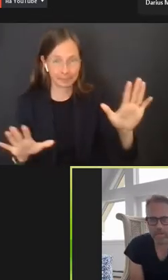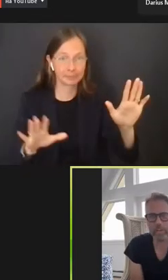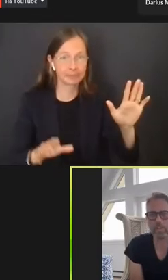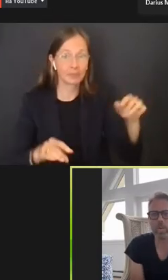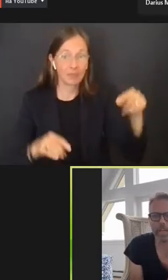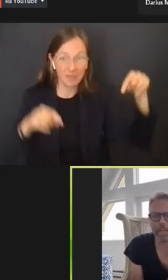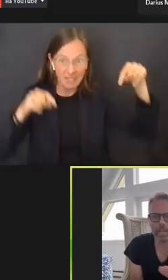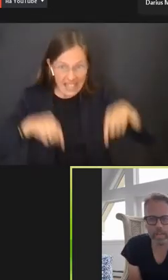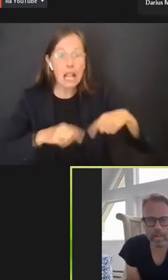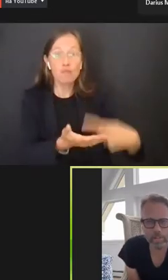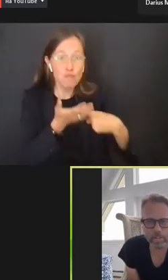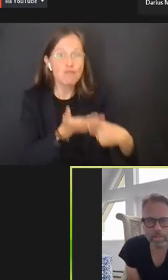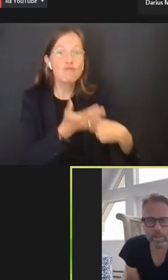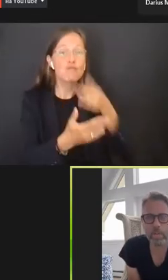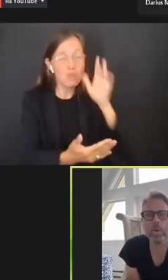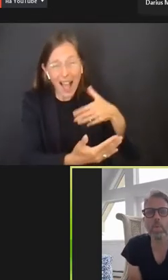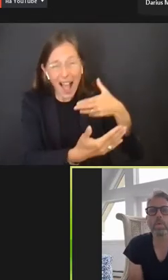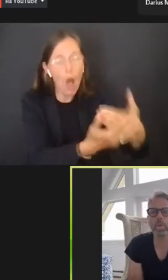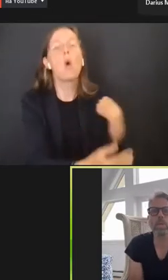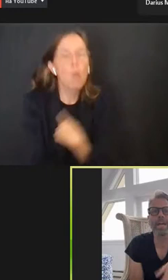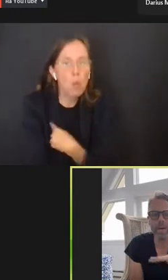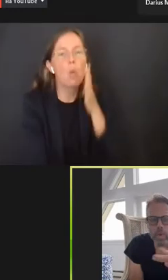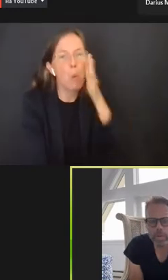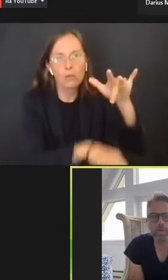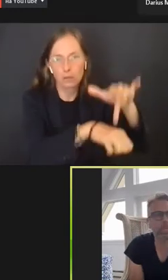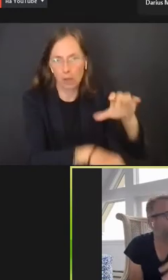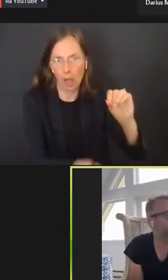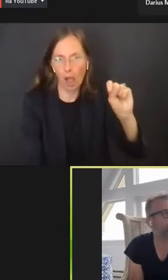By the end of this conversation, we'll get to the Oscars. Okay.